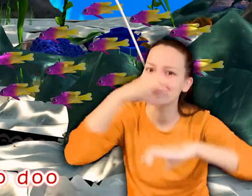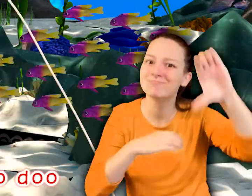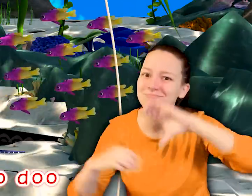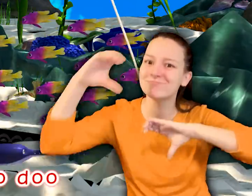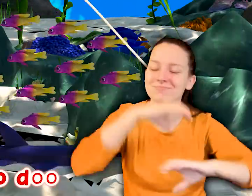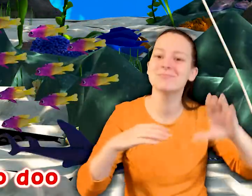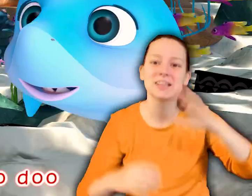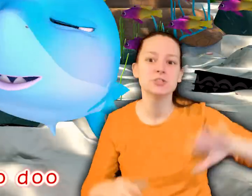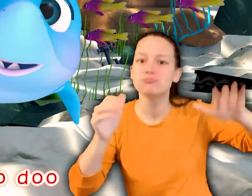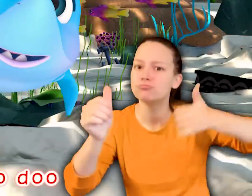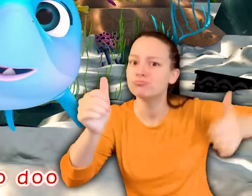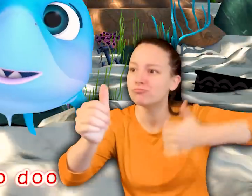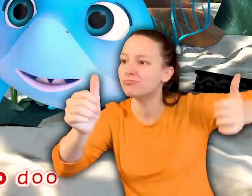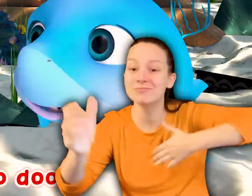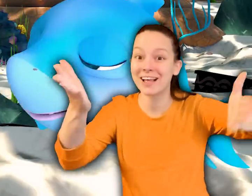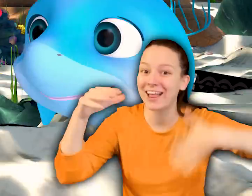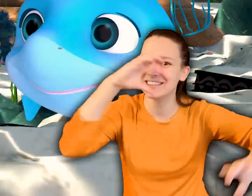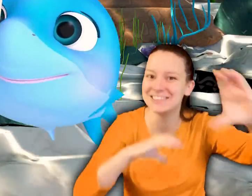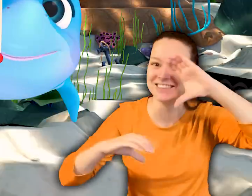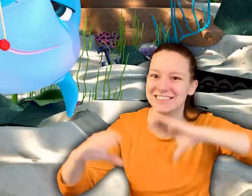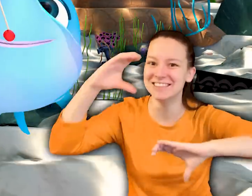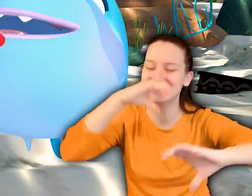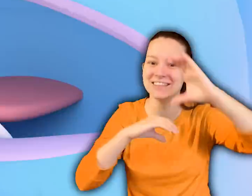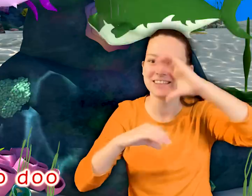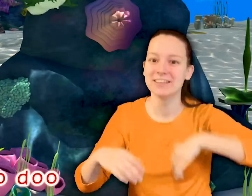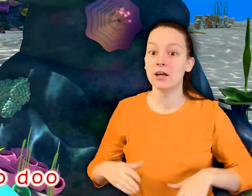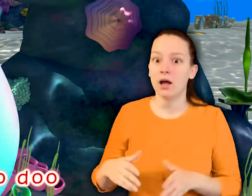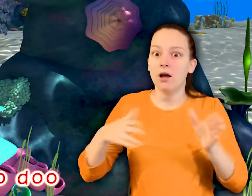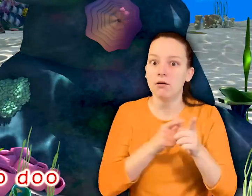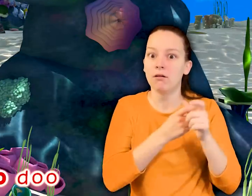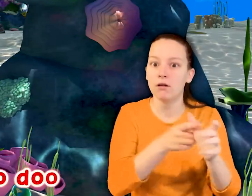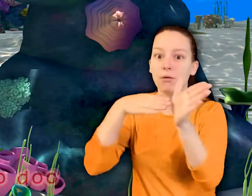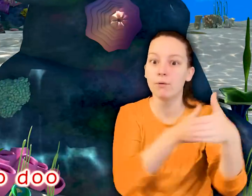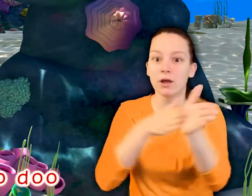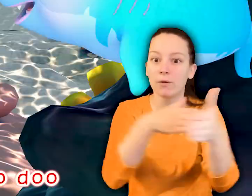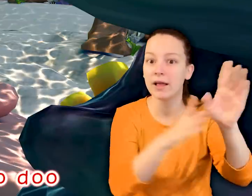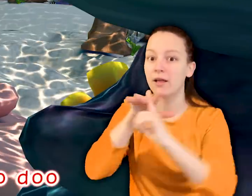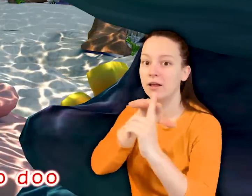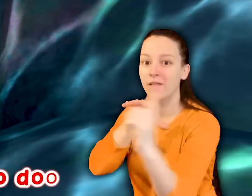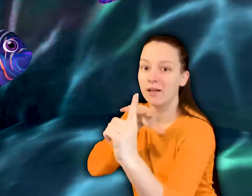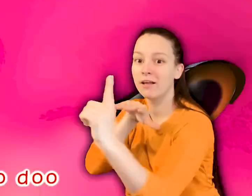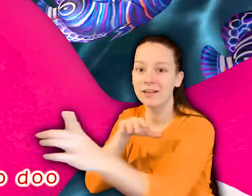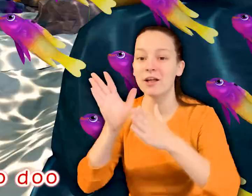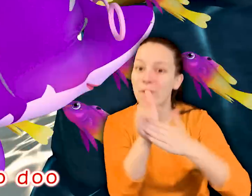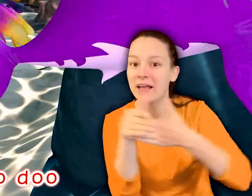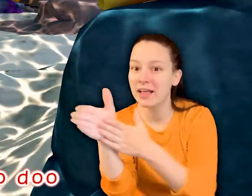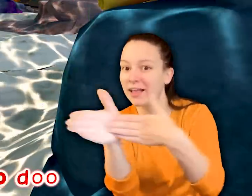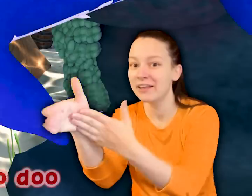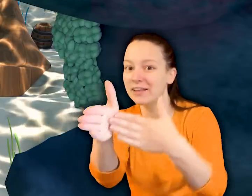Hunt Let's Go Hunt Let's Go Hunt run away run away run